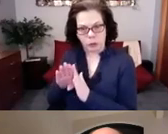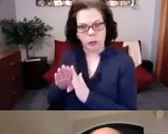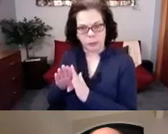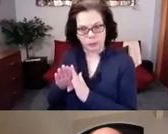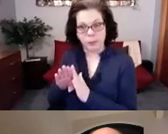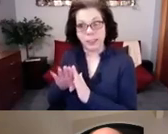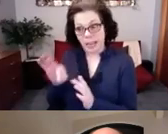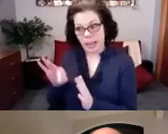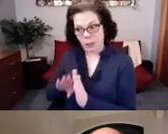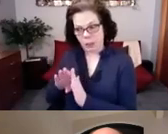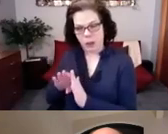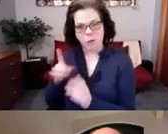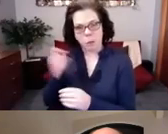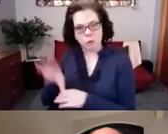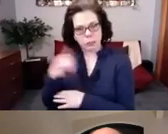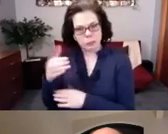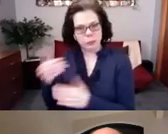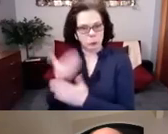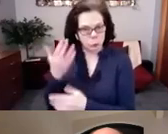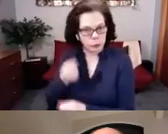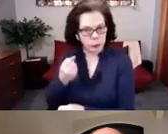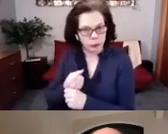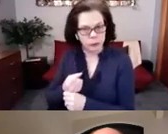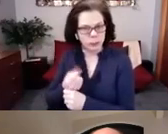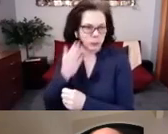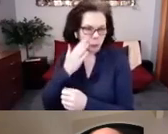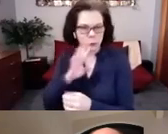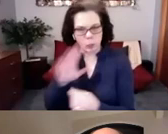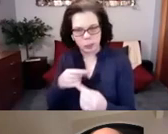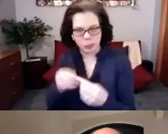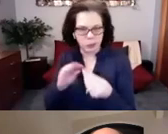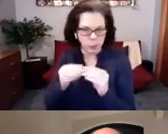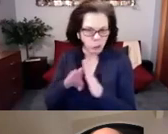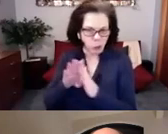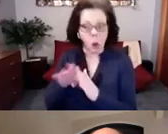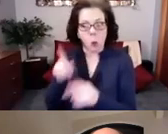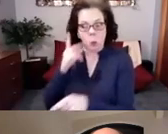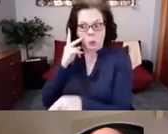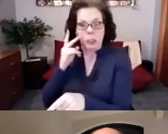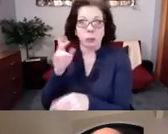Year holiday, we'll see that on this Thursday's